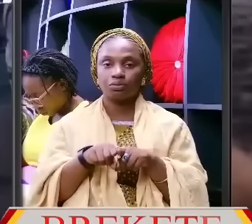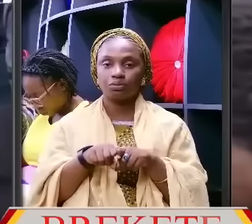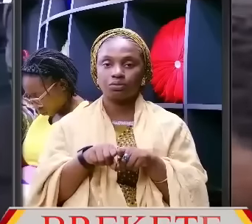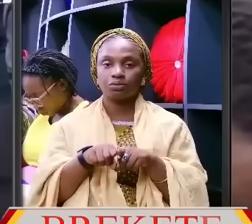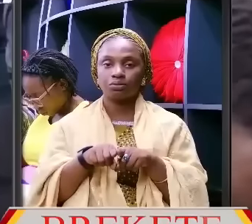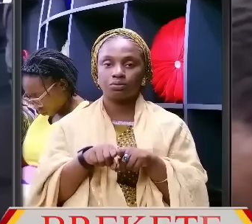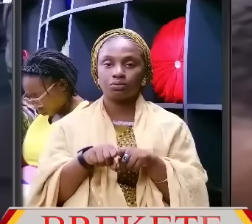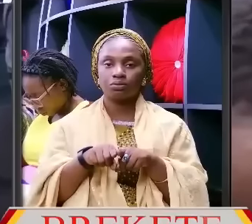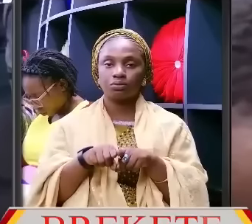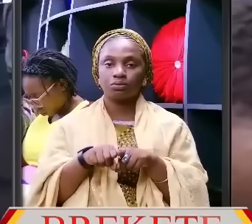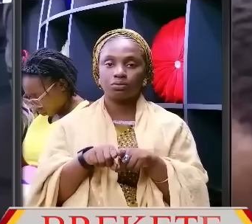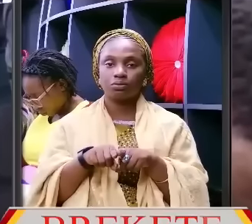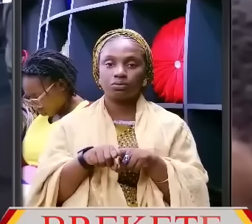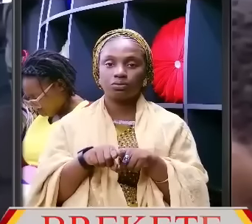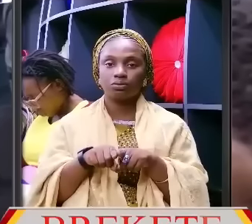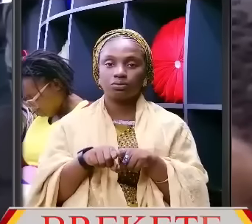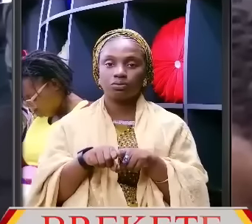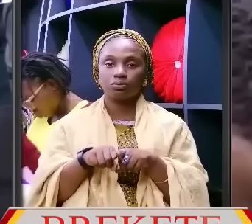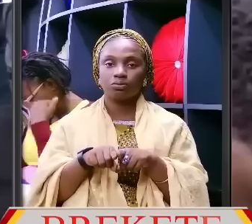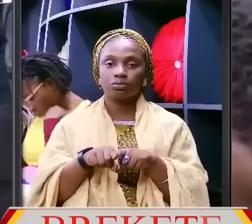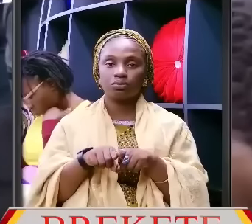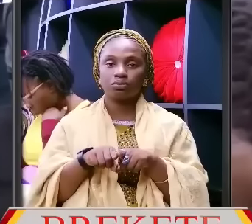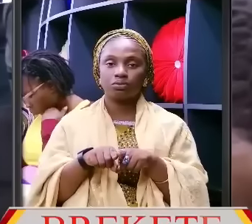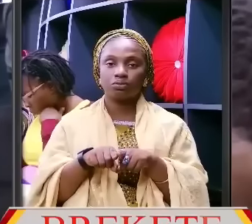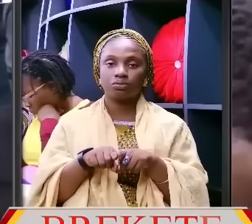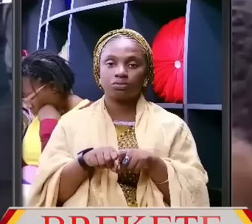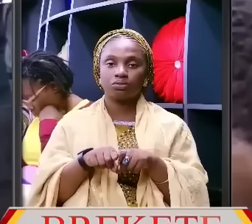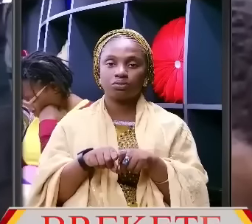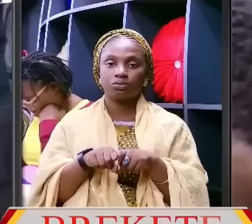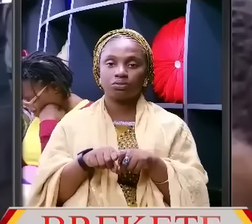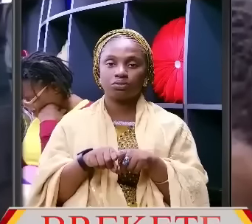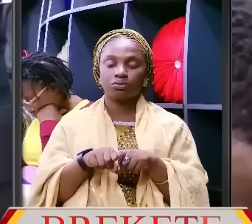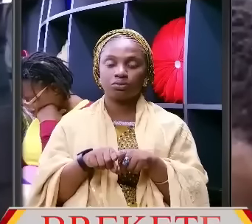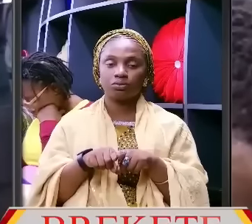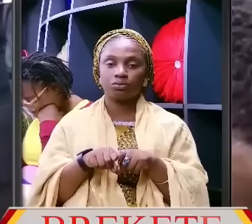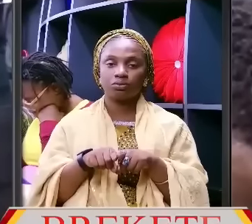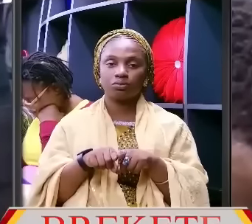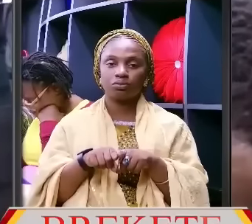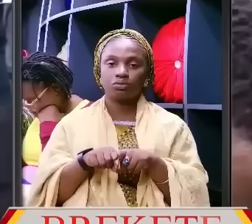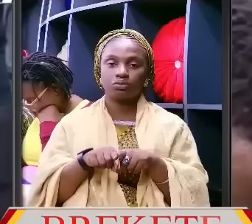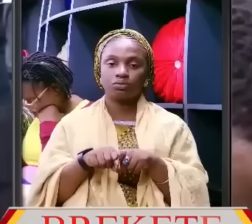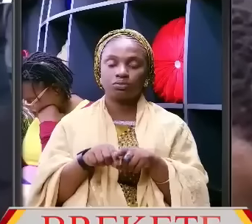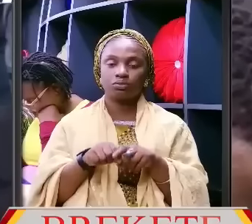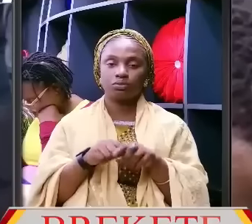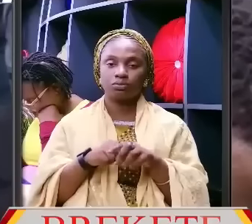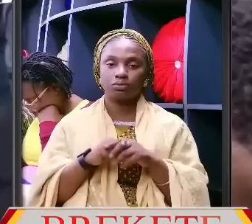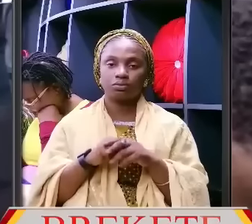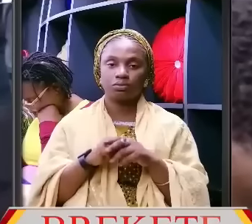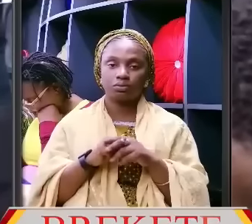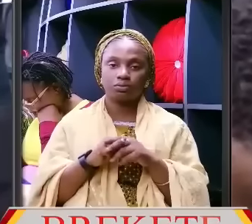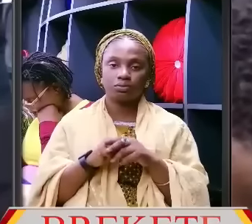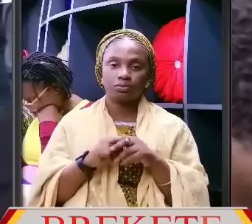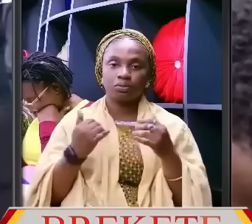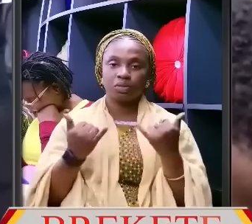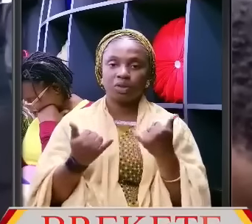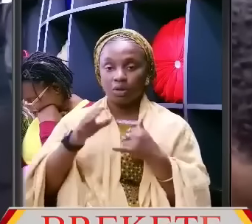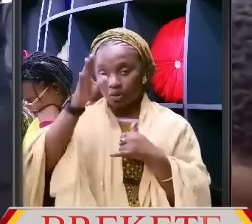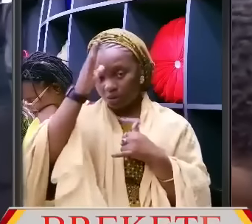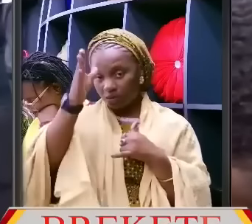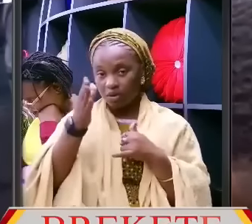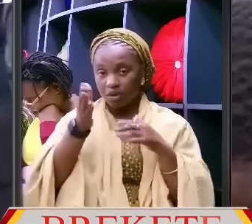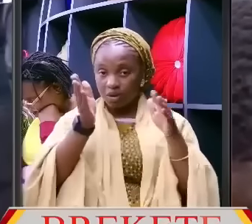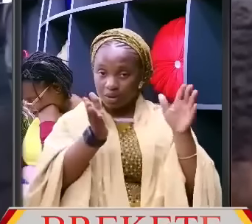there. So say the one that reached his mother. Their father